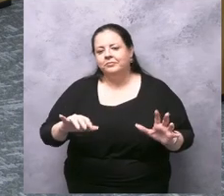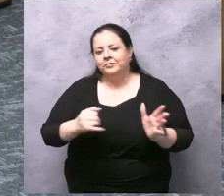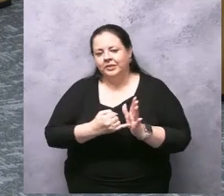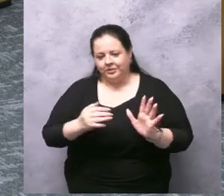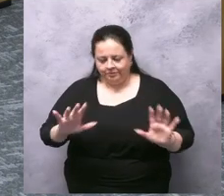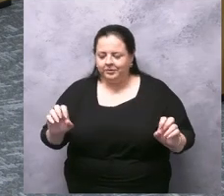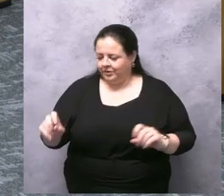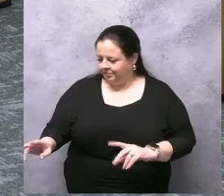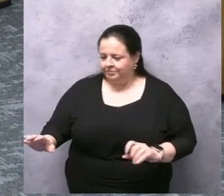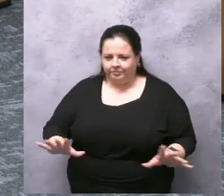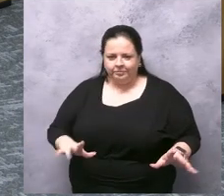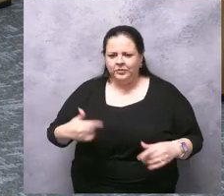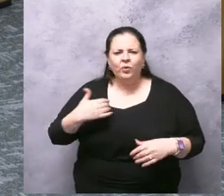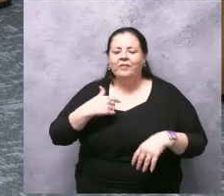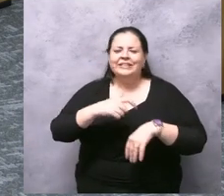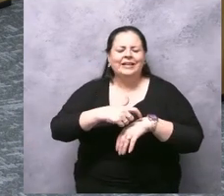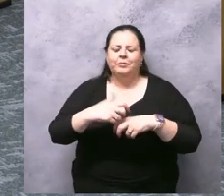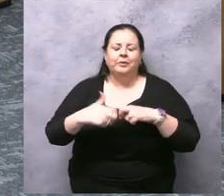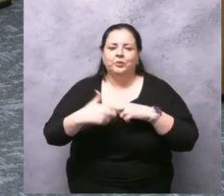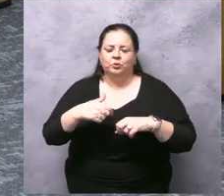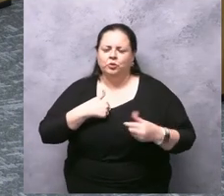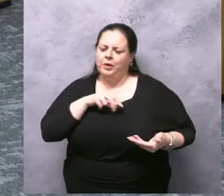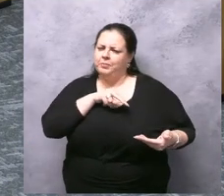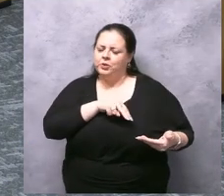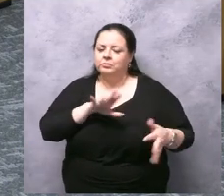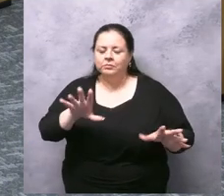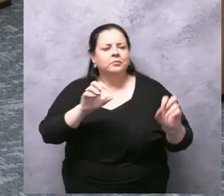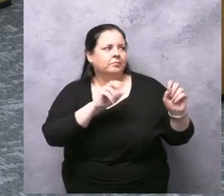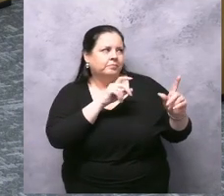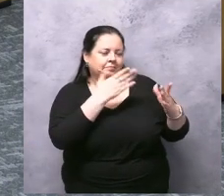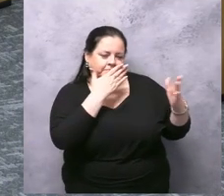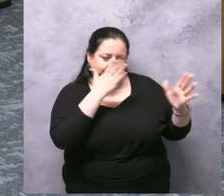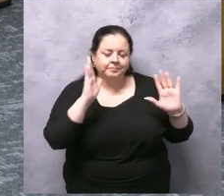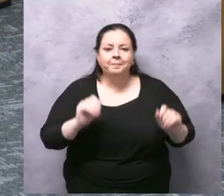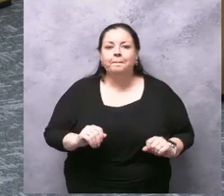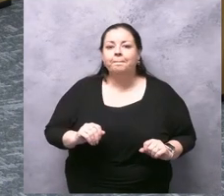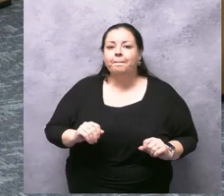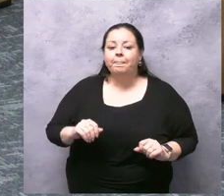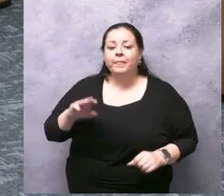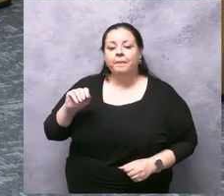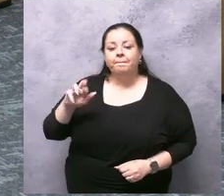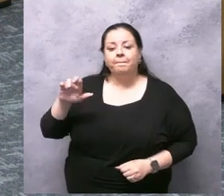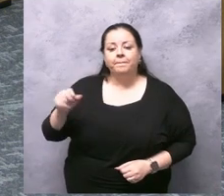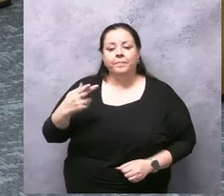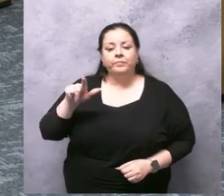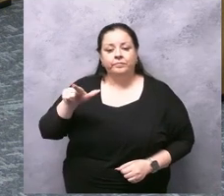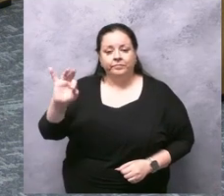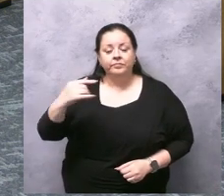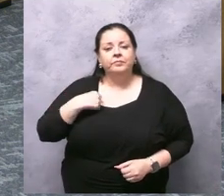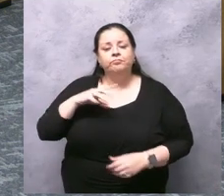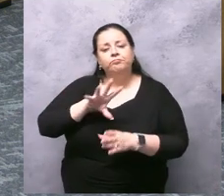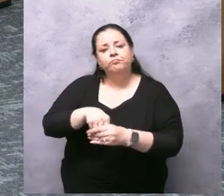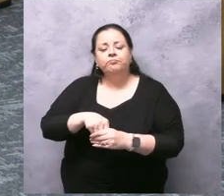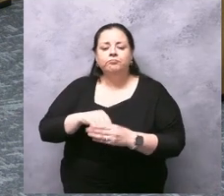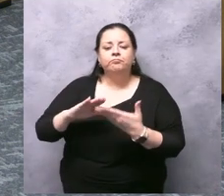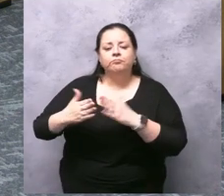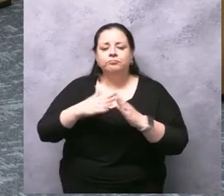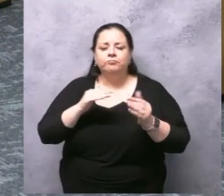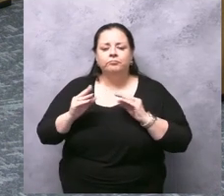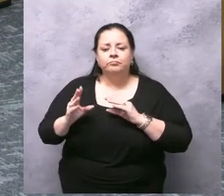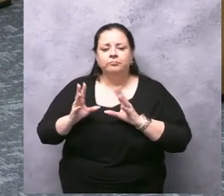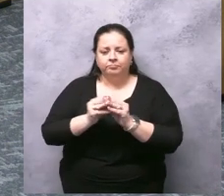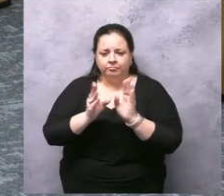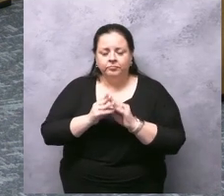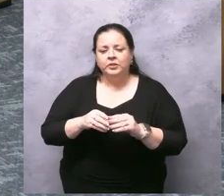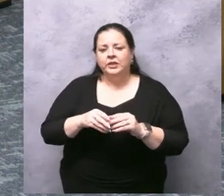I just want to make sure. Timer. We're having timer issues right now, but I'm keeping time. Go ahead. Okay, thank you. On March 29th, I attended a community meeting hosted by conservative